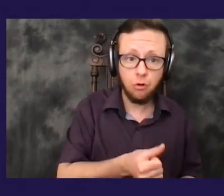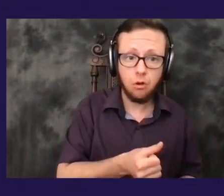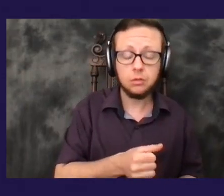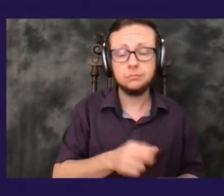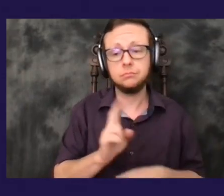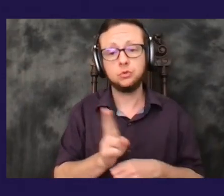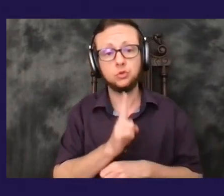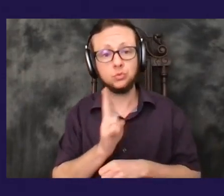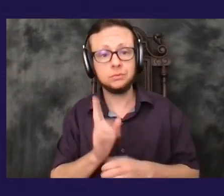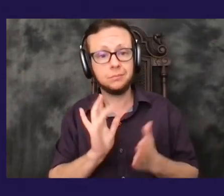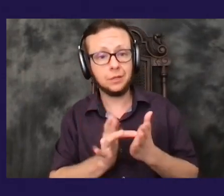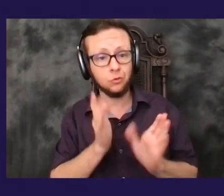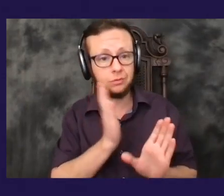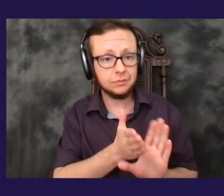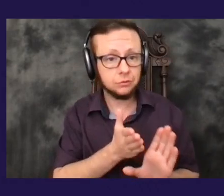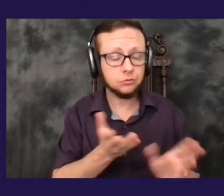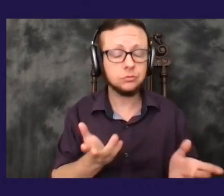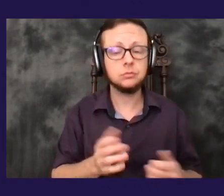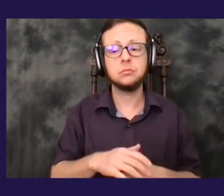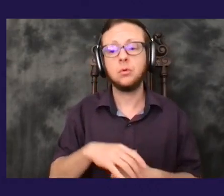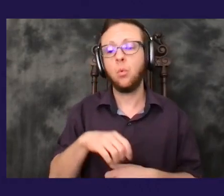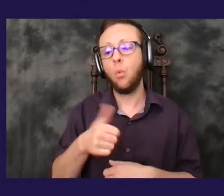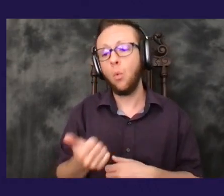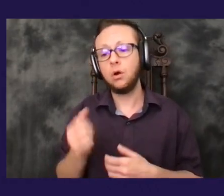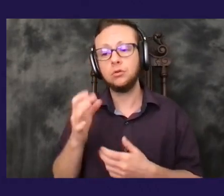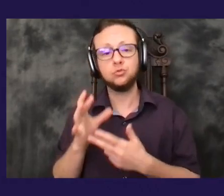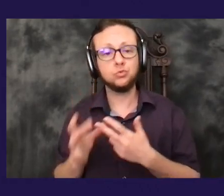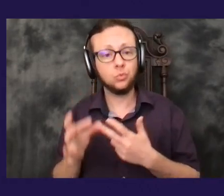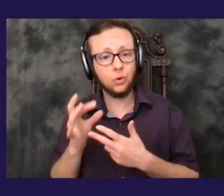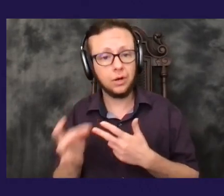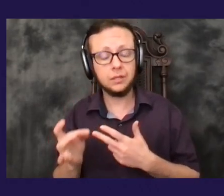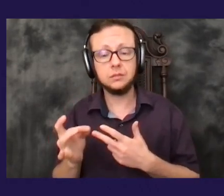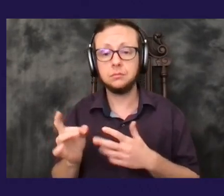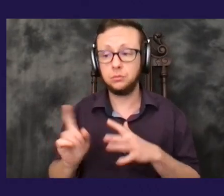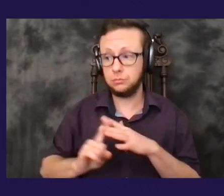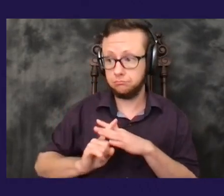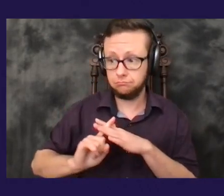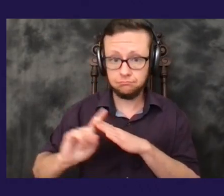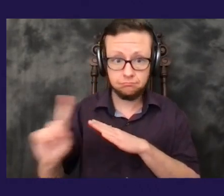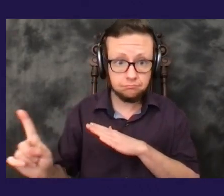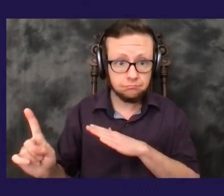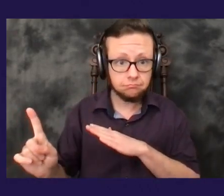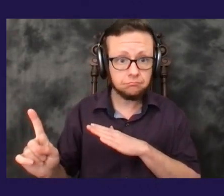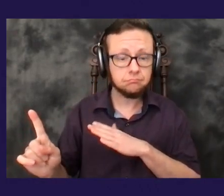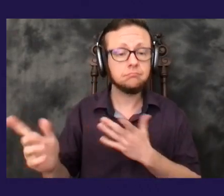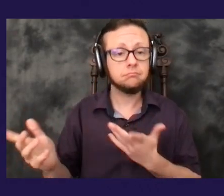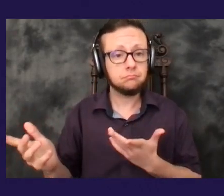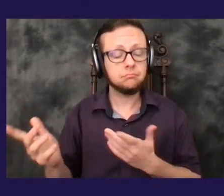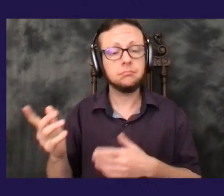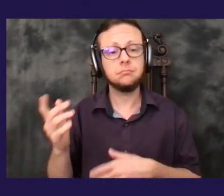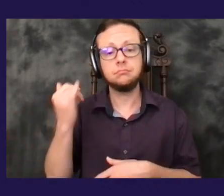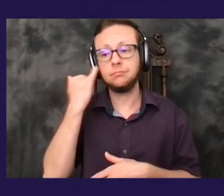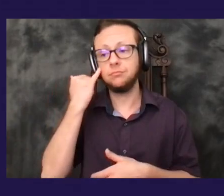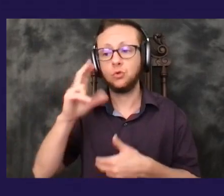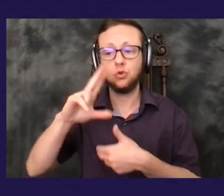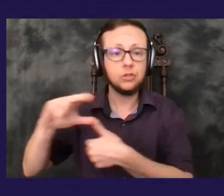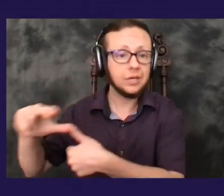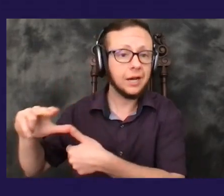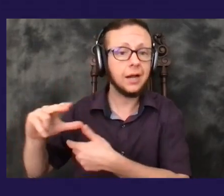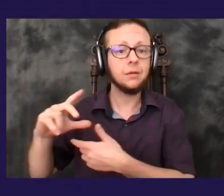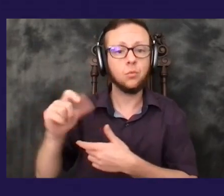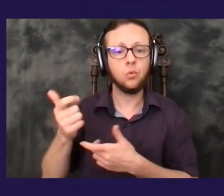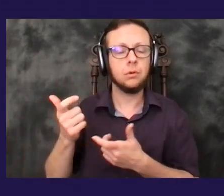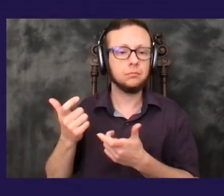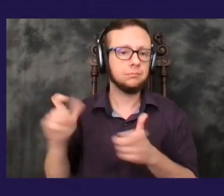medical intervention, or a choice of whether or not to evacuate in the face of a hurricane or a major